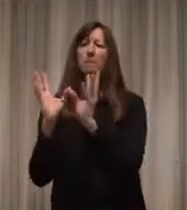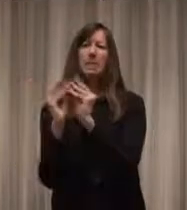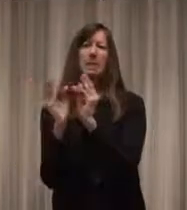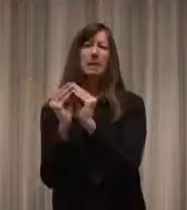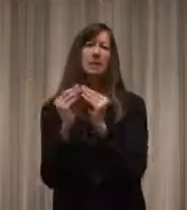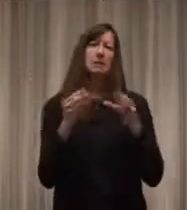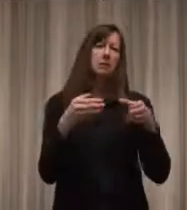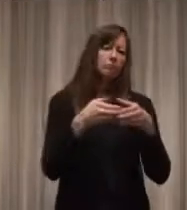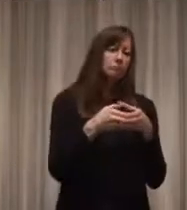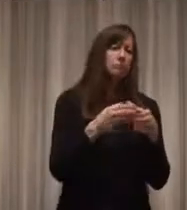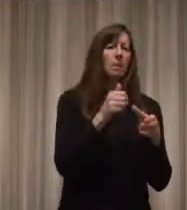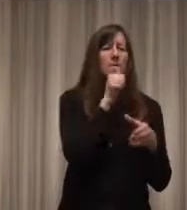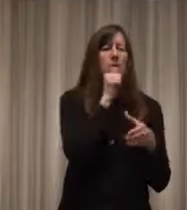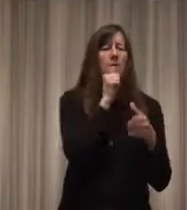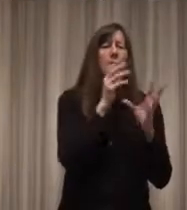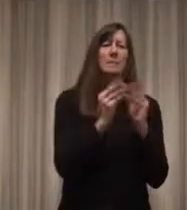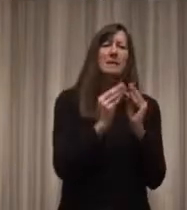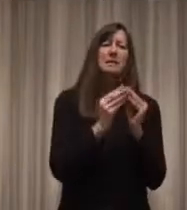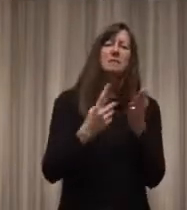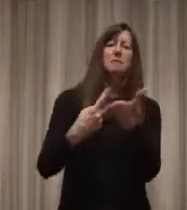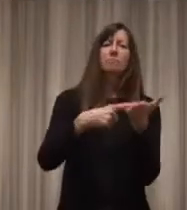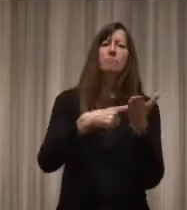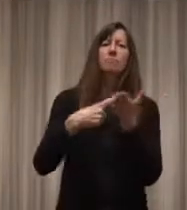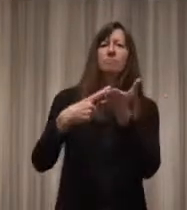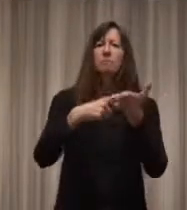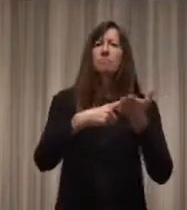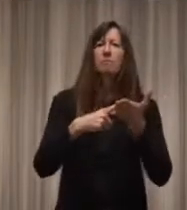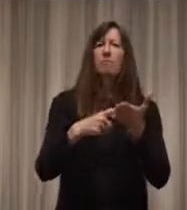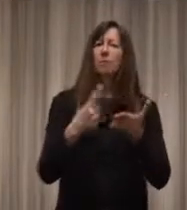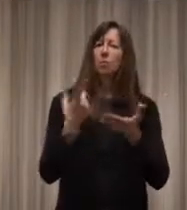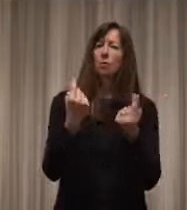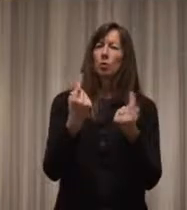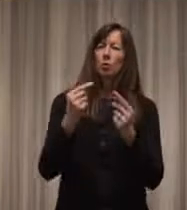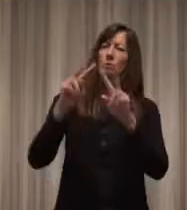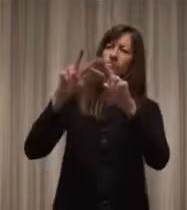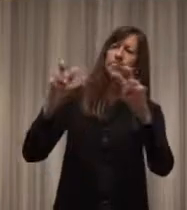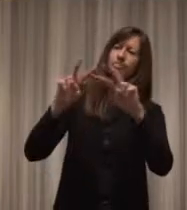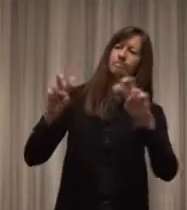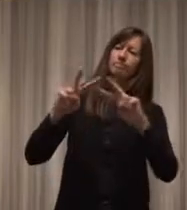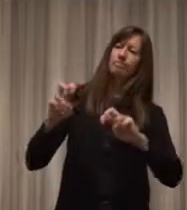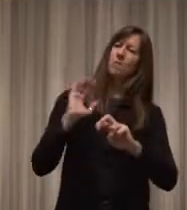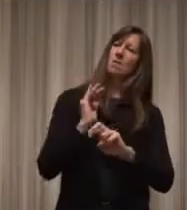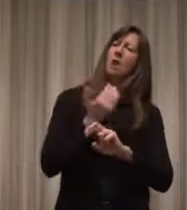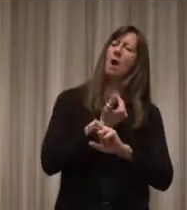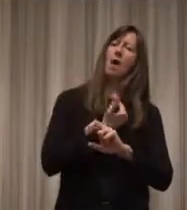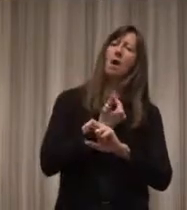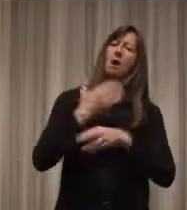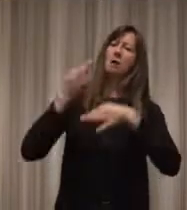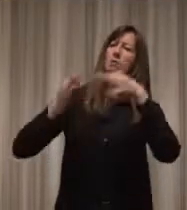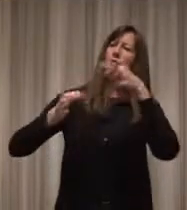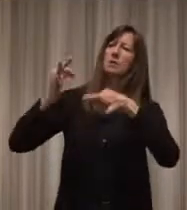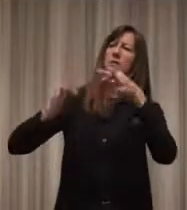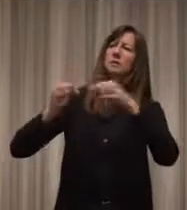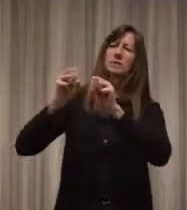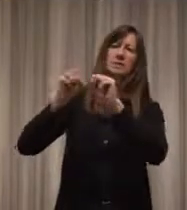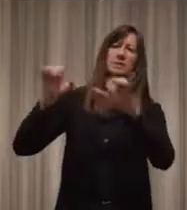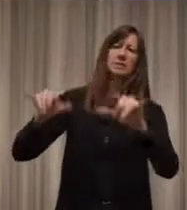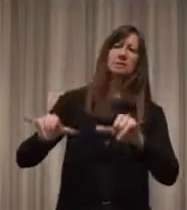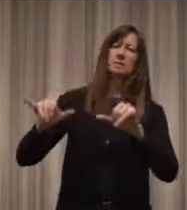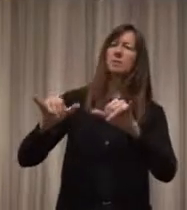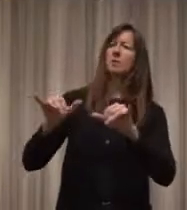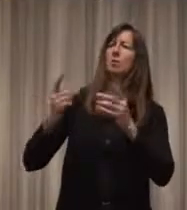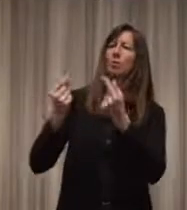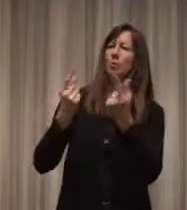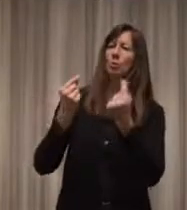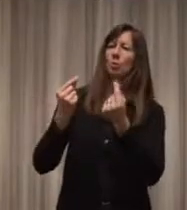now, to find opportunities to improve it, and ultimately to produce a report which we'll be releasing the final